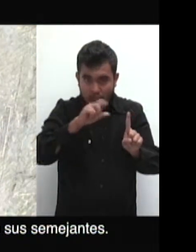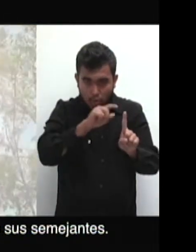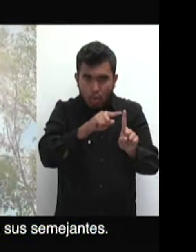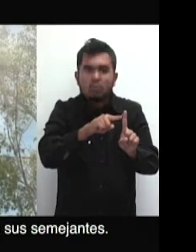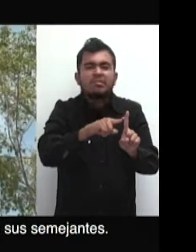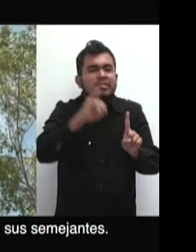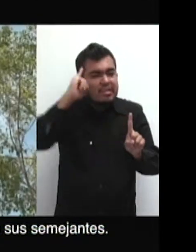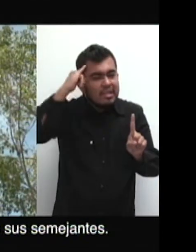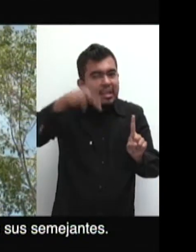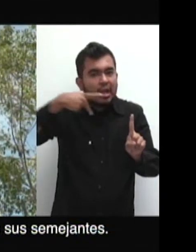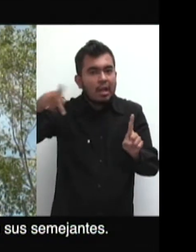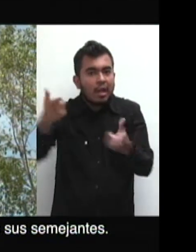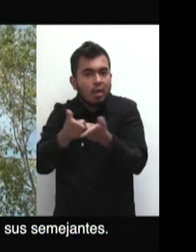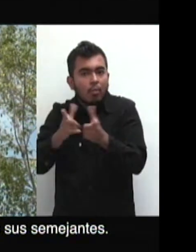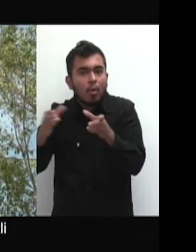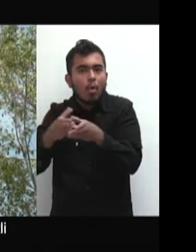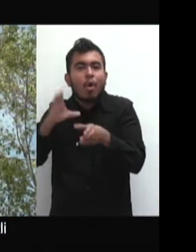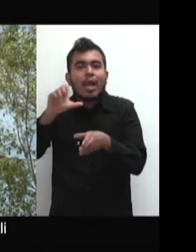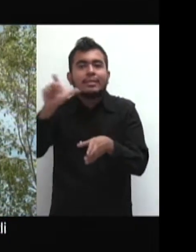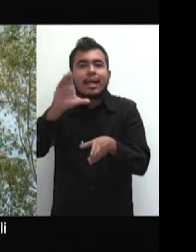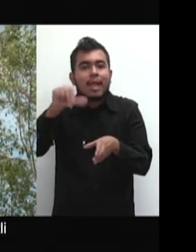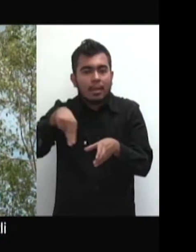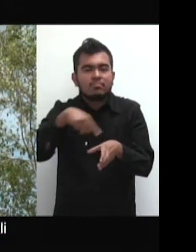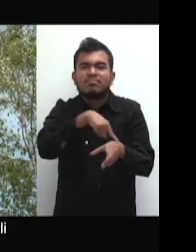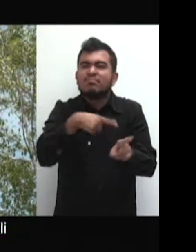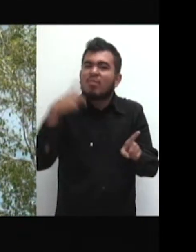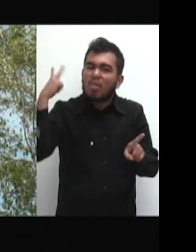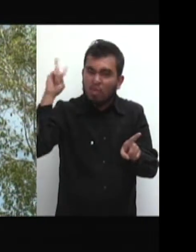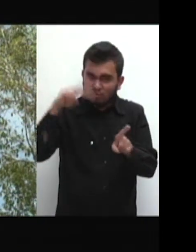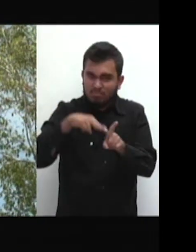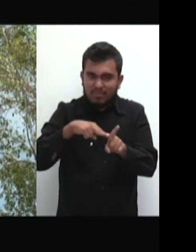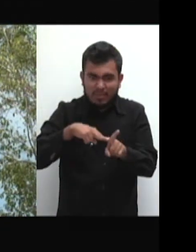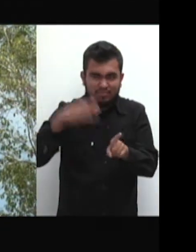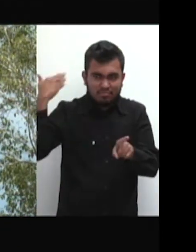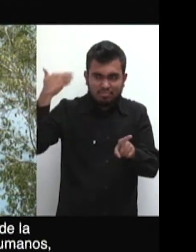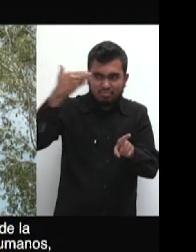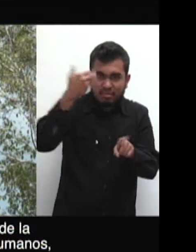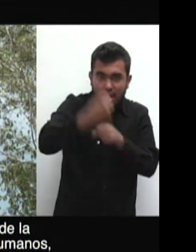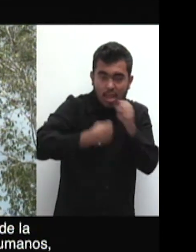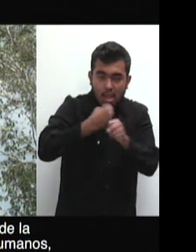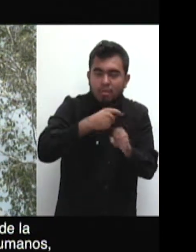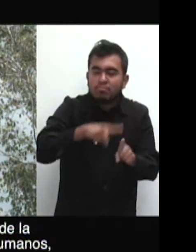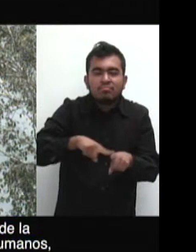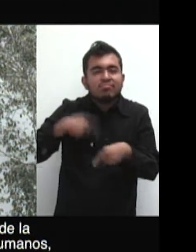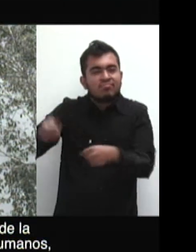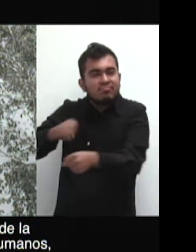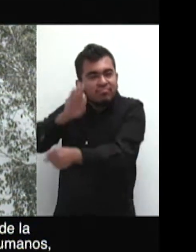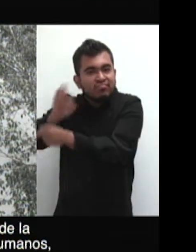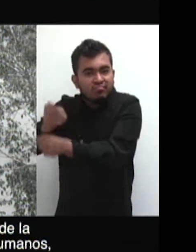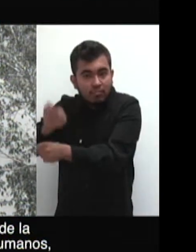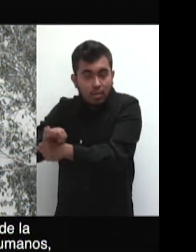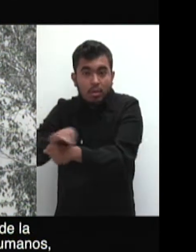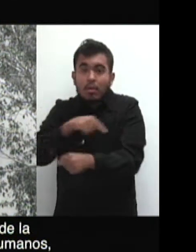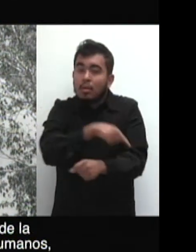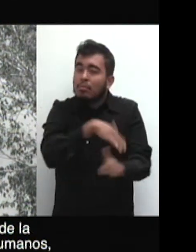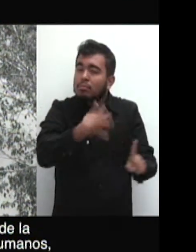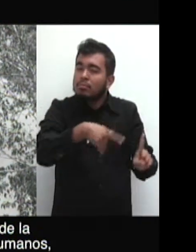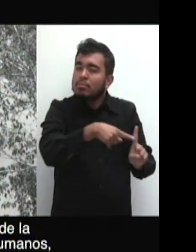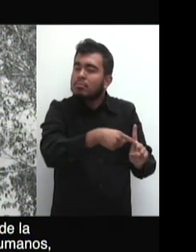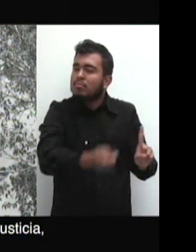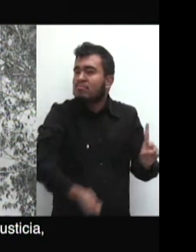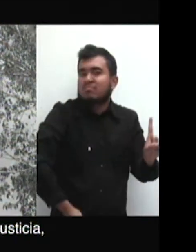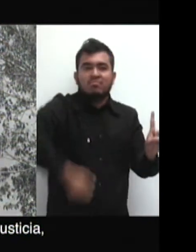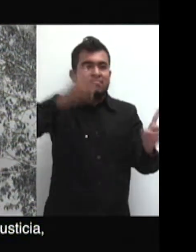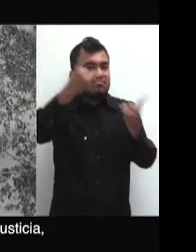por defender los derechos de sus semejantes. Francisco Peramastri es considerado uno de los precursores de la defensa de los derechos